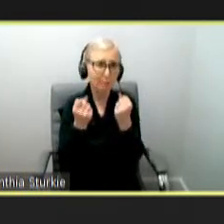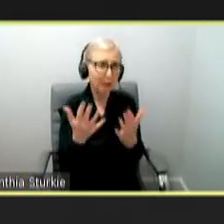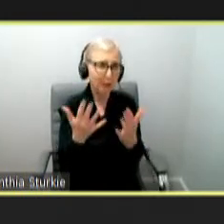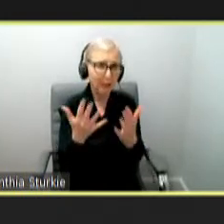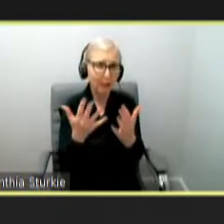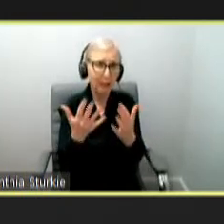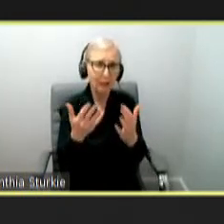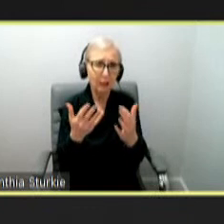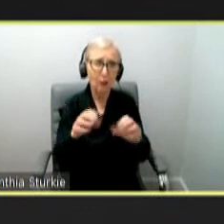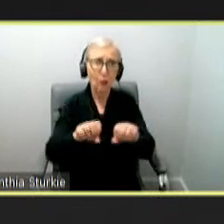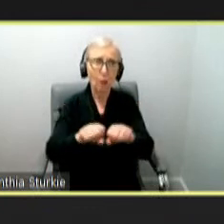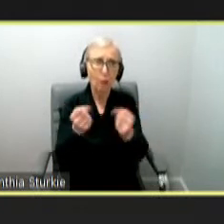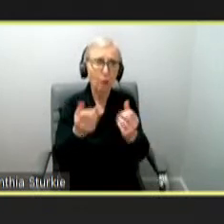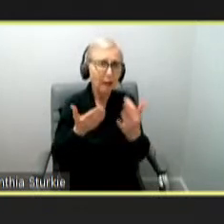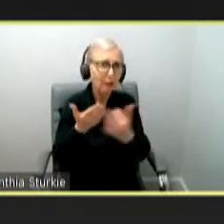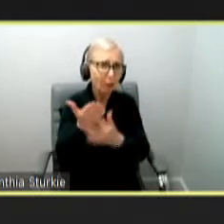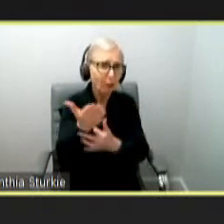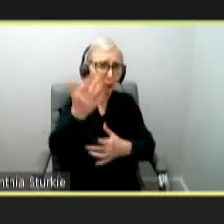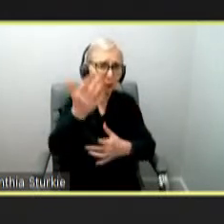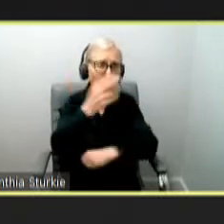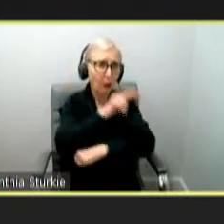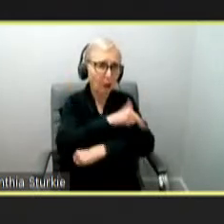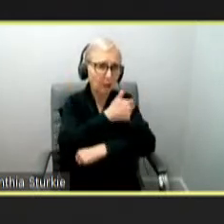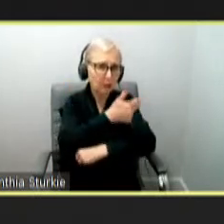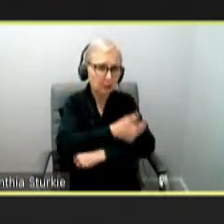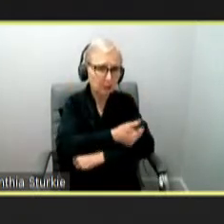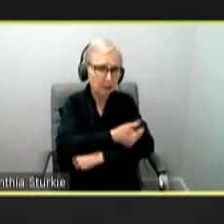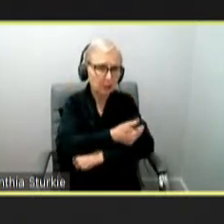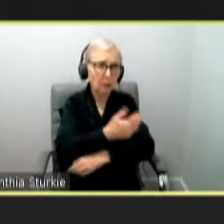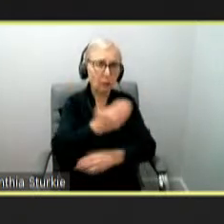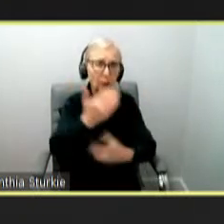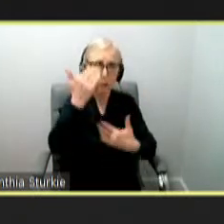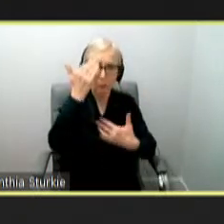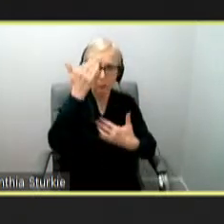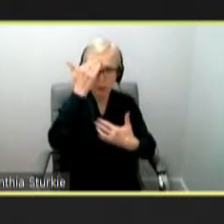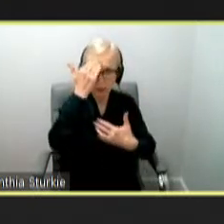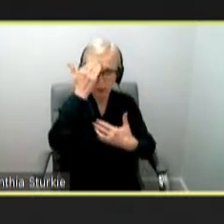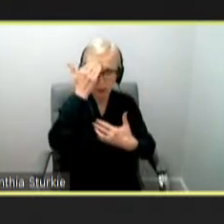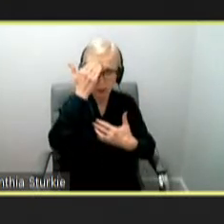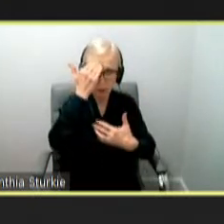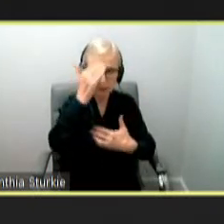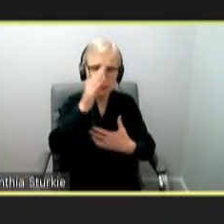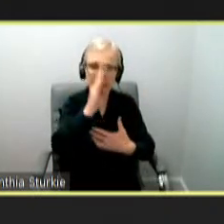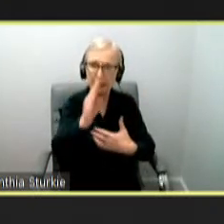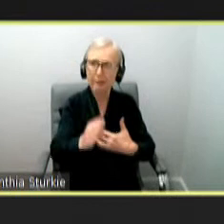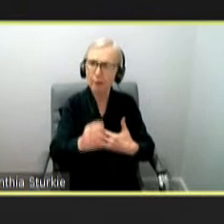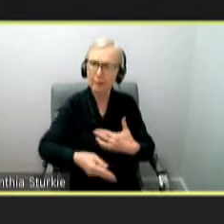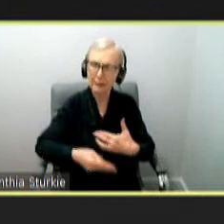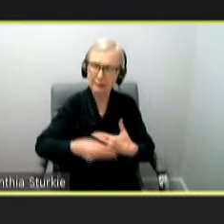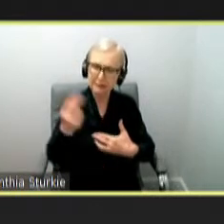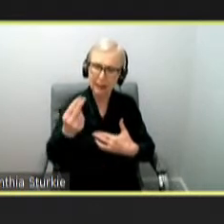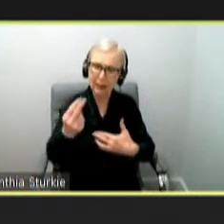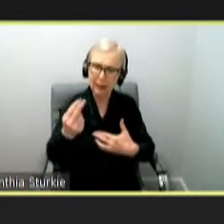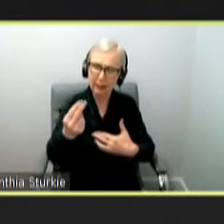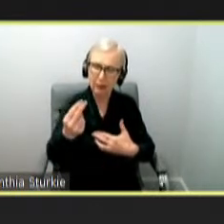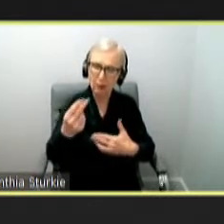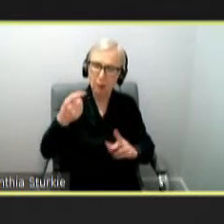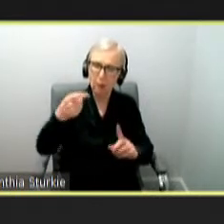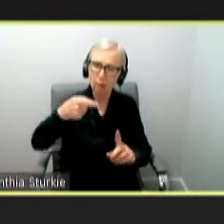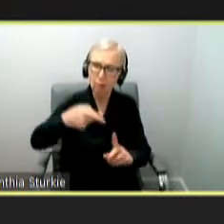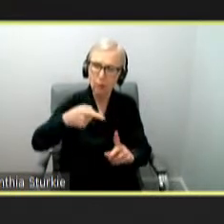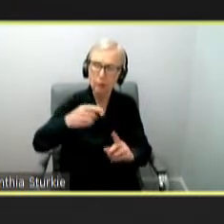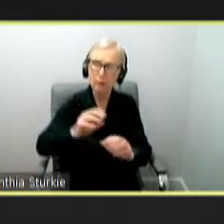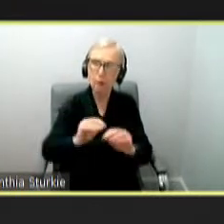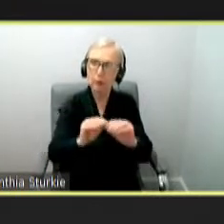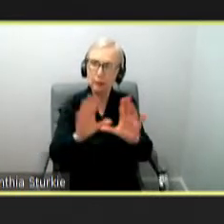I'm wondering, because we also know that incidental COVID, those rates have never been as high. So I'm wondering, at what point do we need to kind of clarify